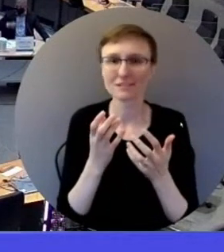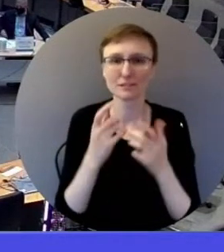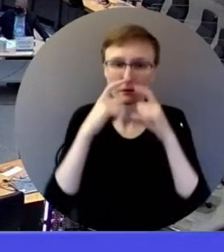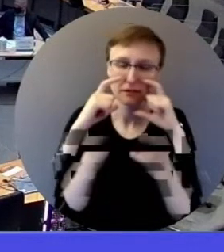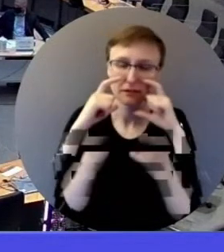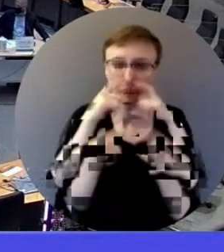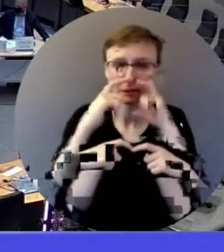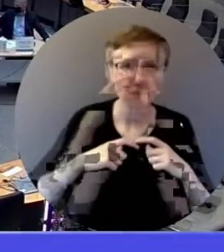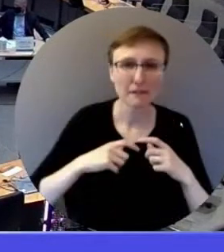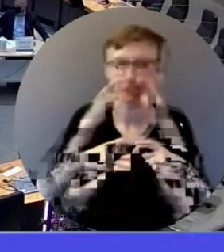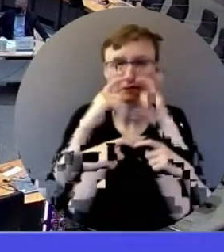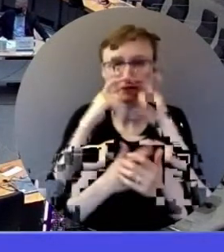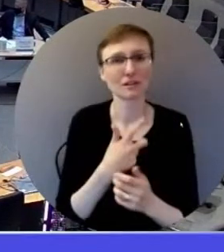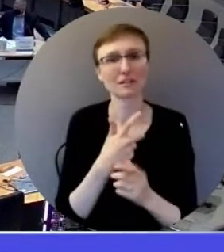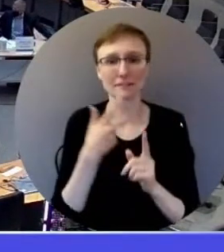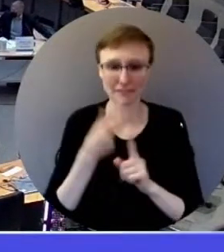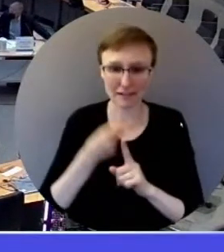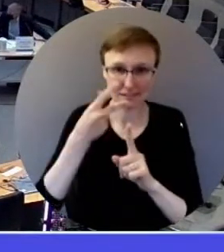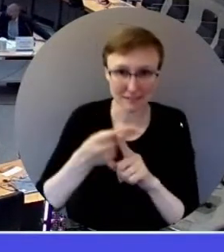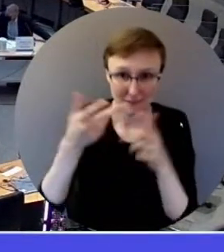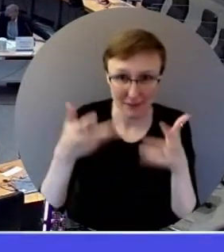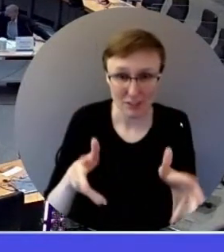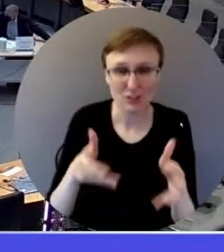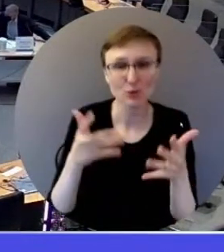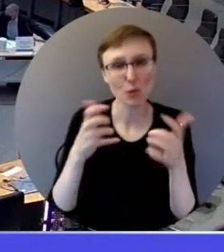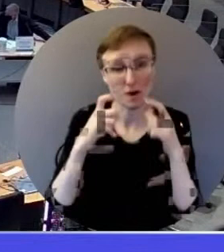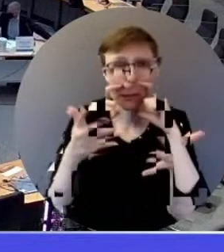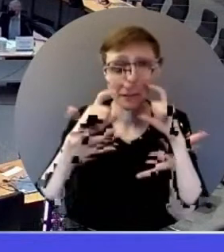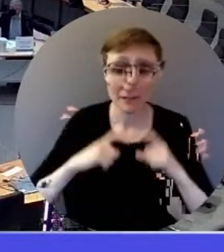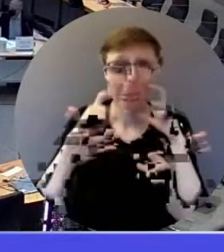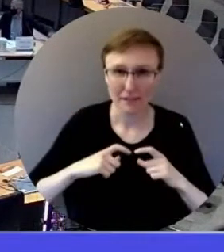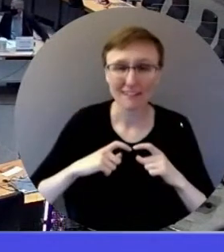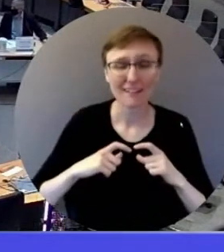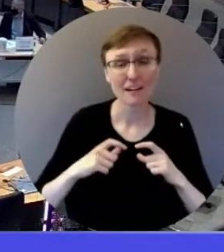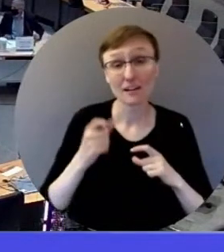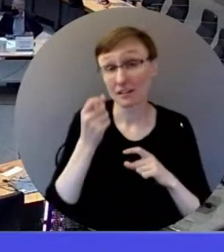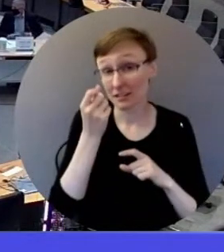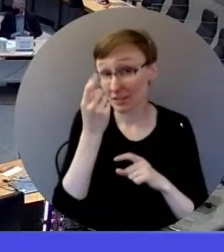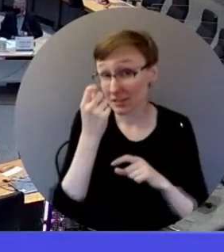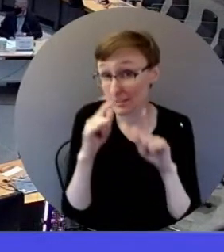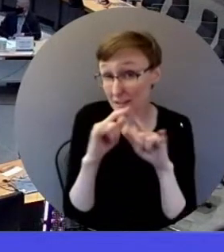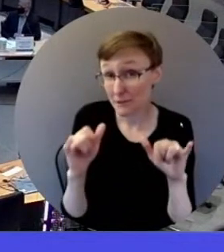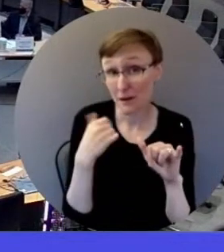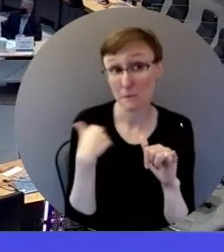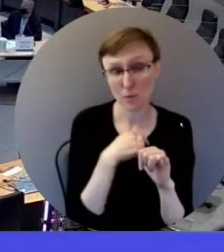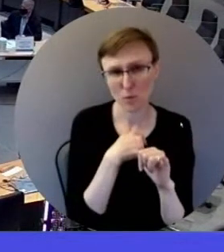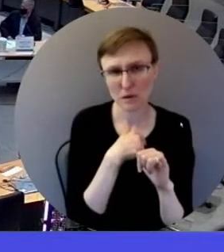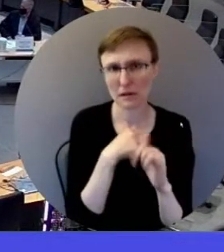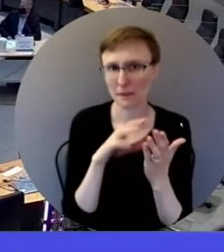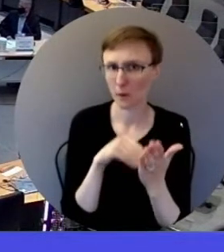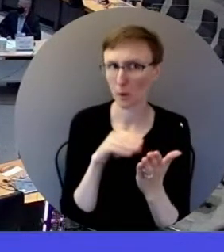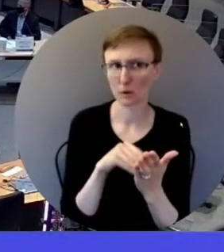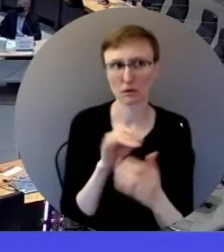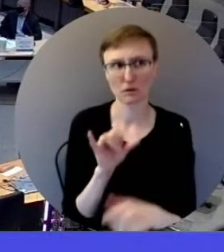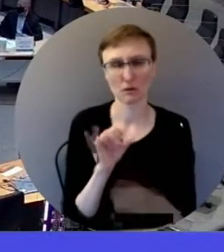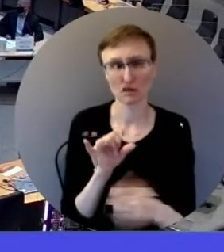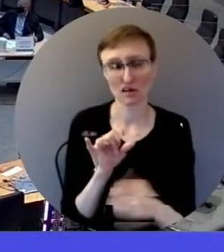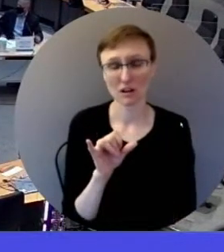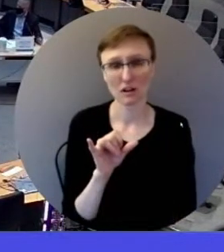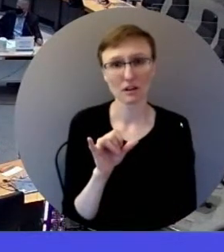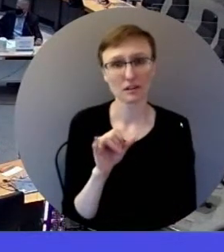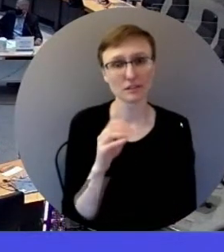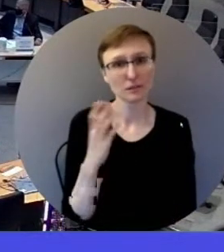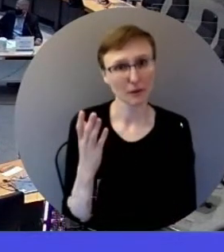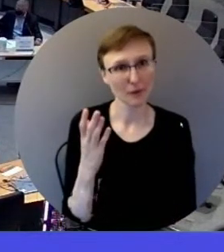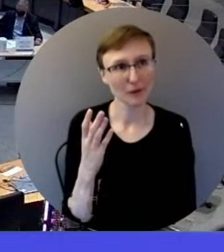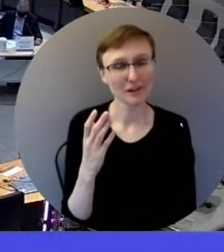vaccinated, and yet I think we've learned something here about besides staying home when you're sick and supporting people to stay home